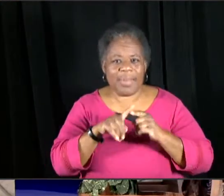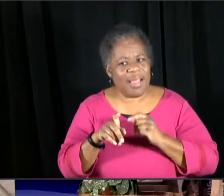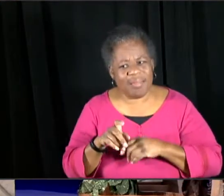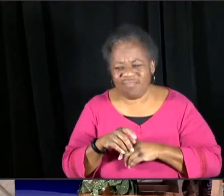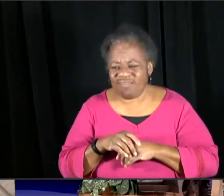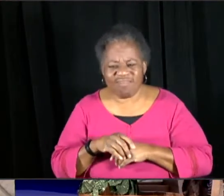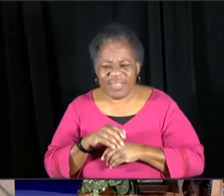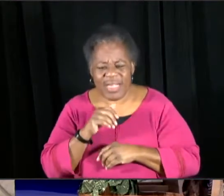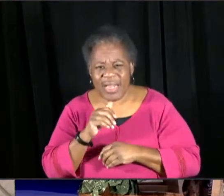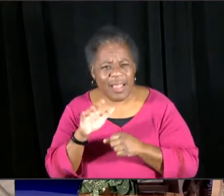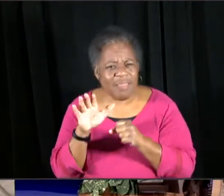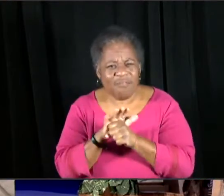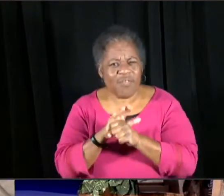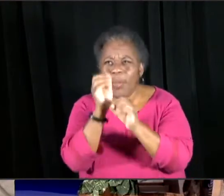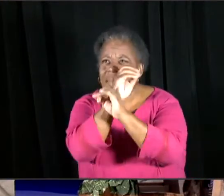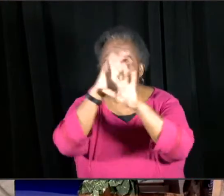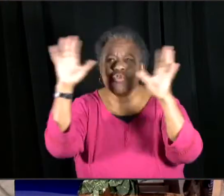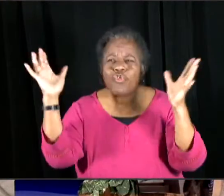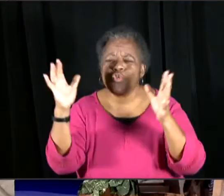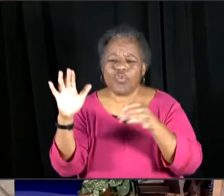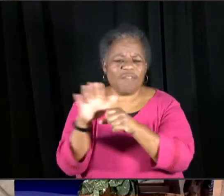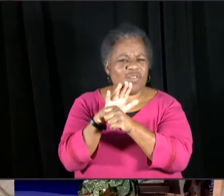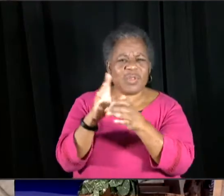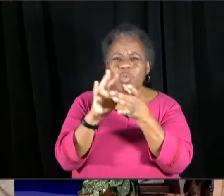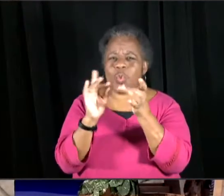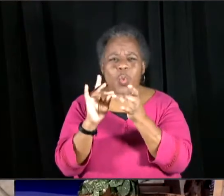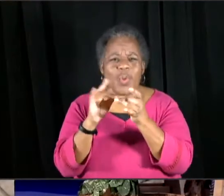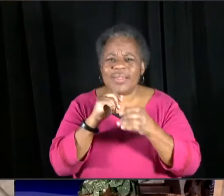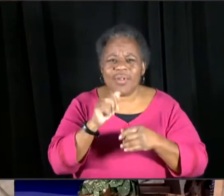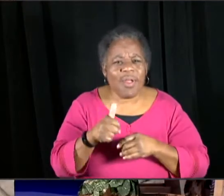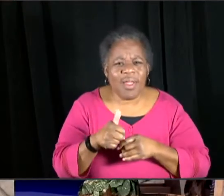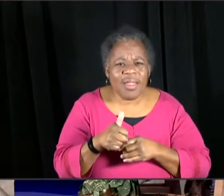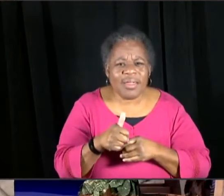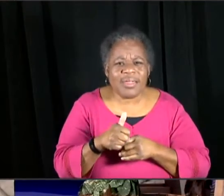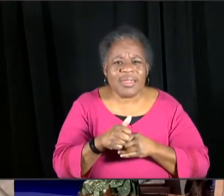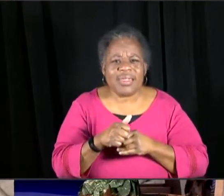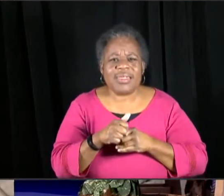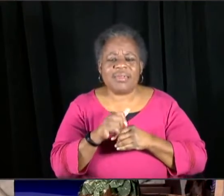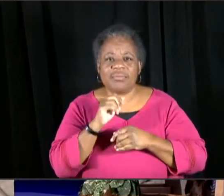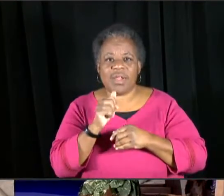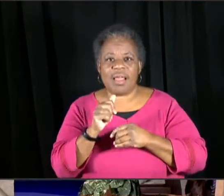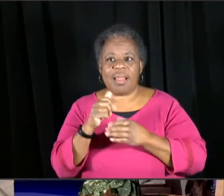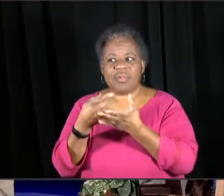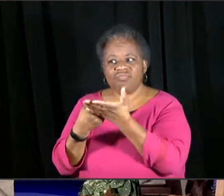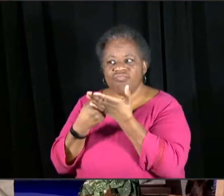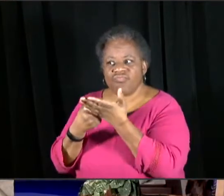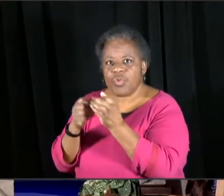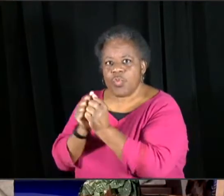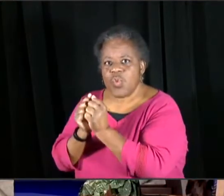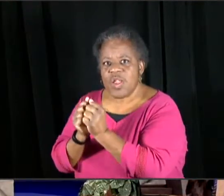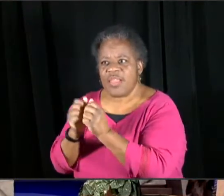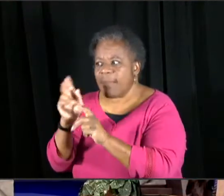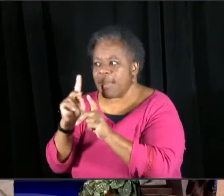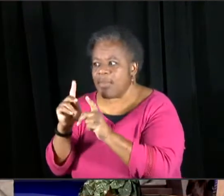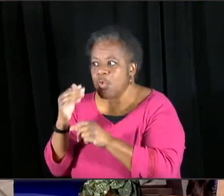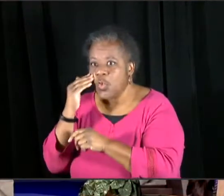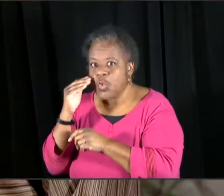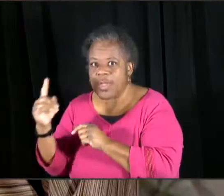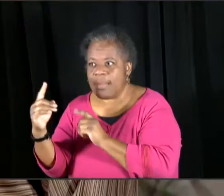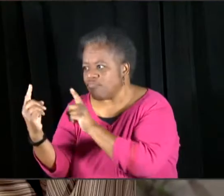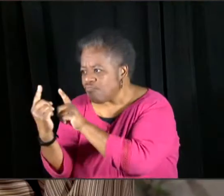They didn't tell a whole story. It wasn't like talking to people directly who knew him.